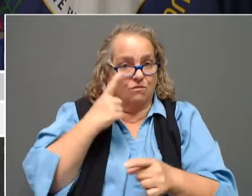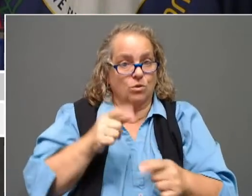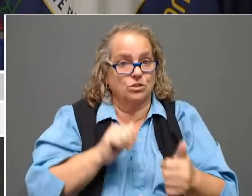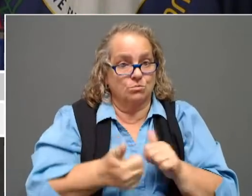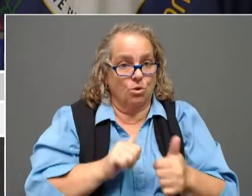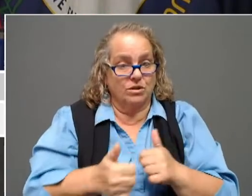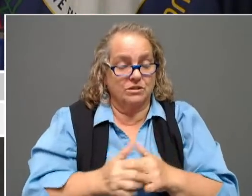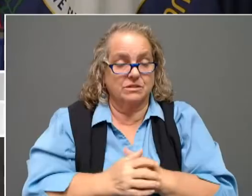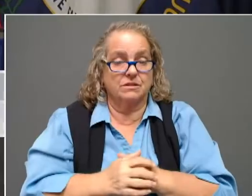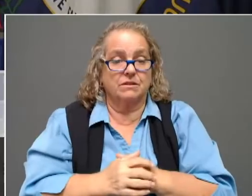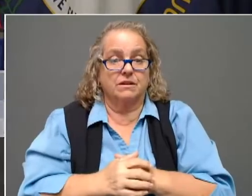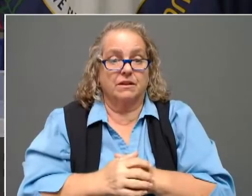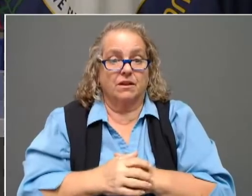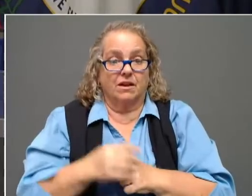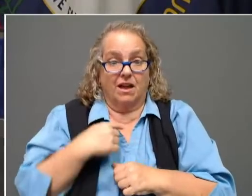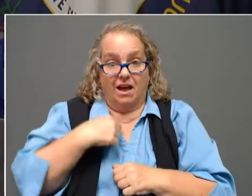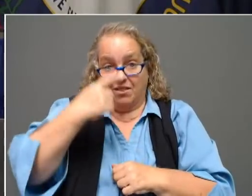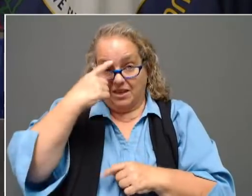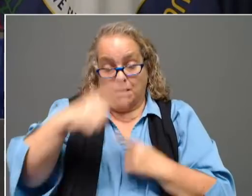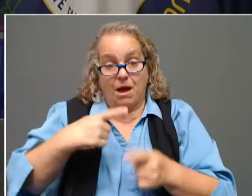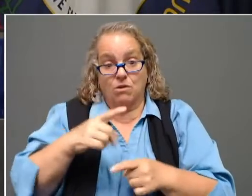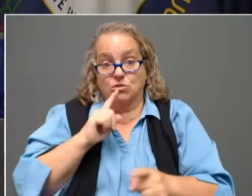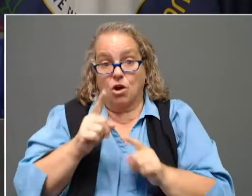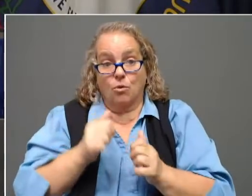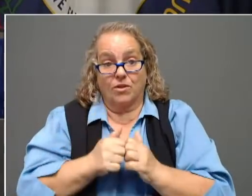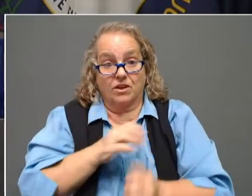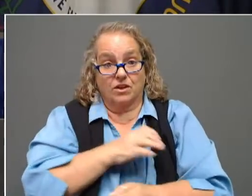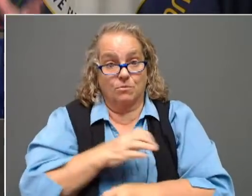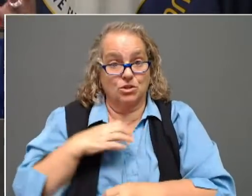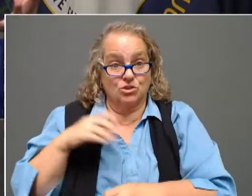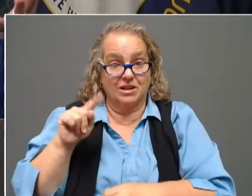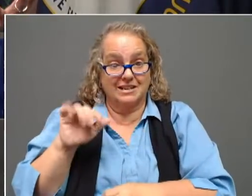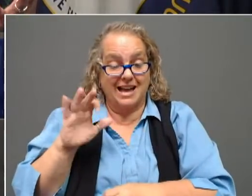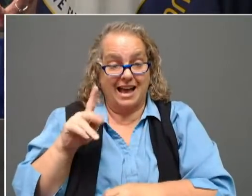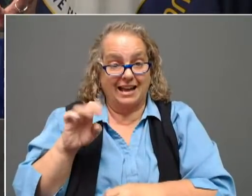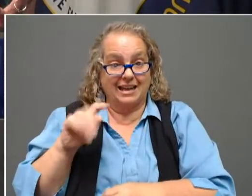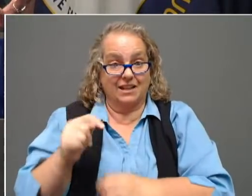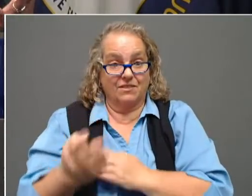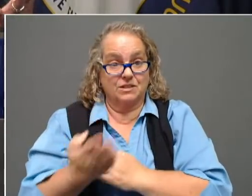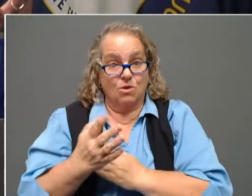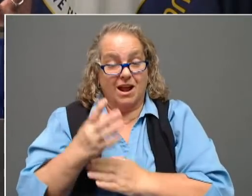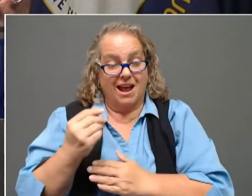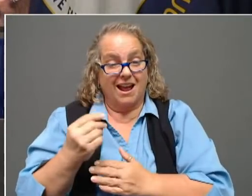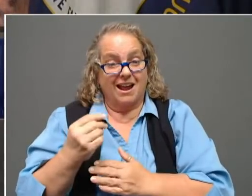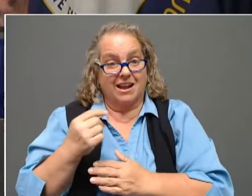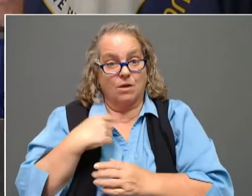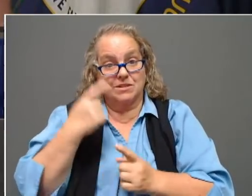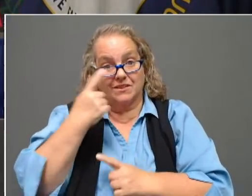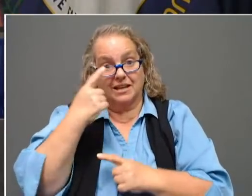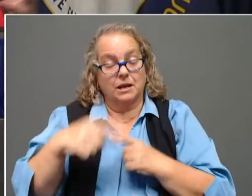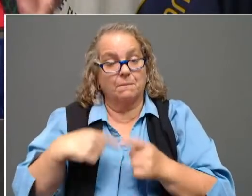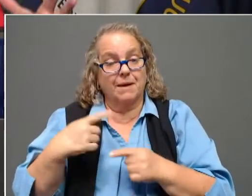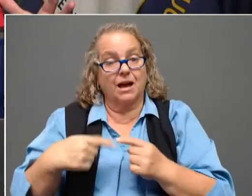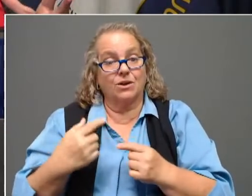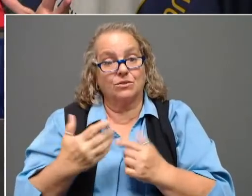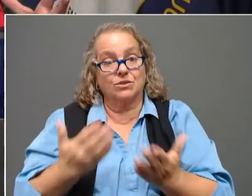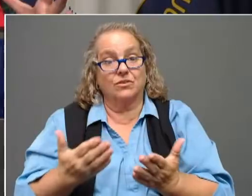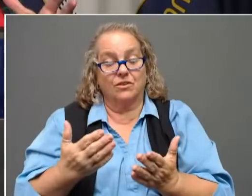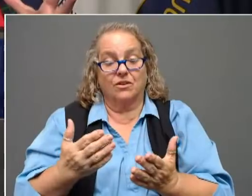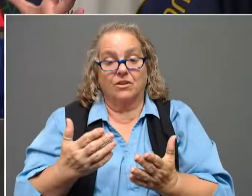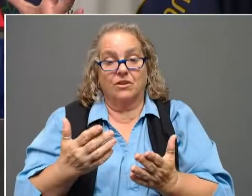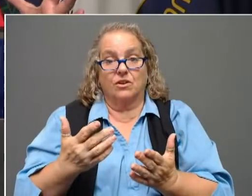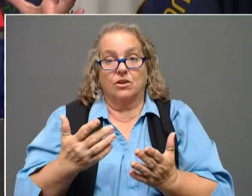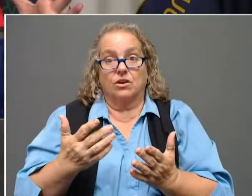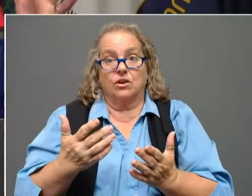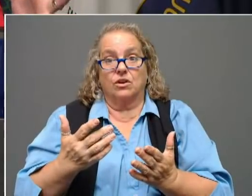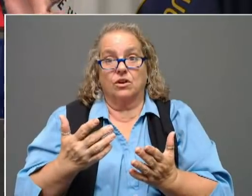think about talking to Commissioner Tackett this morning and thinking about the demographic of